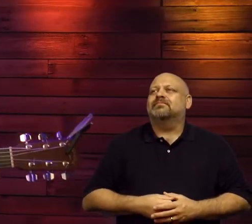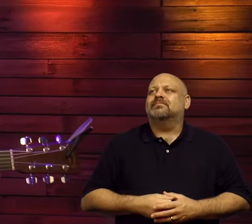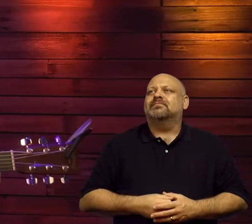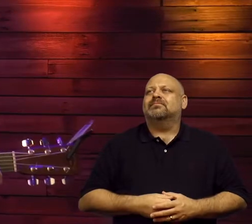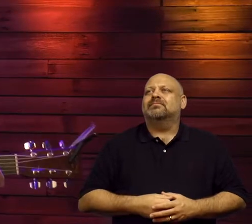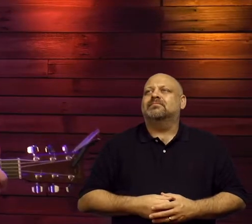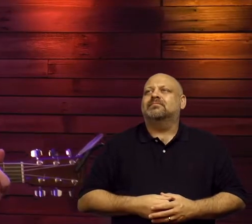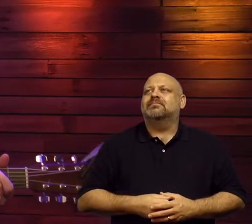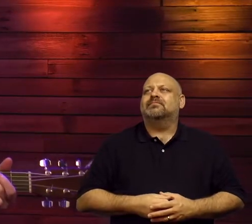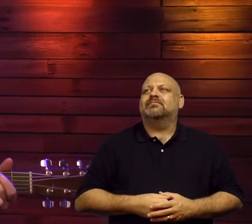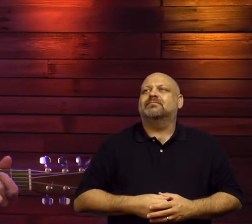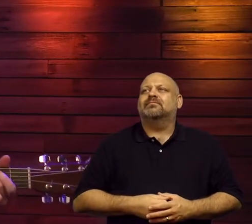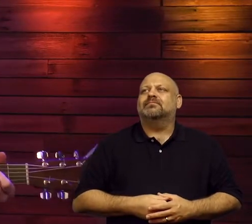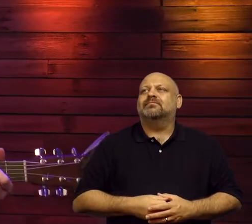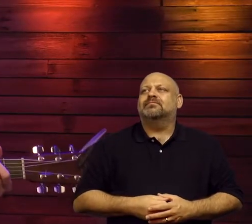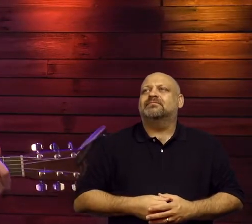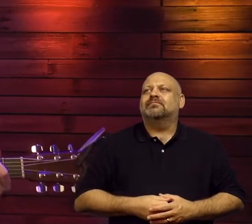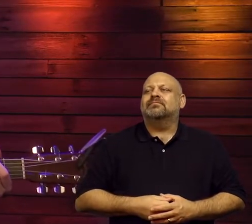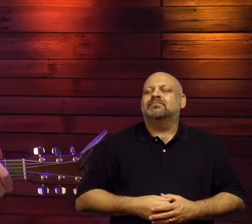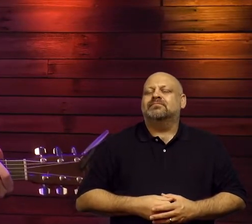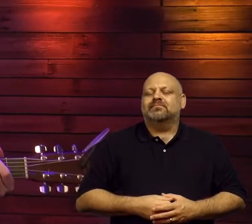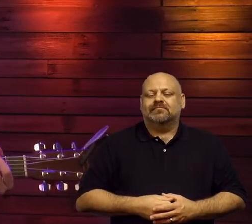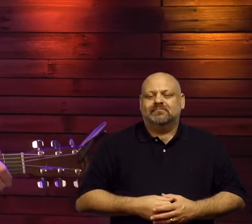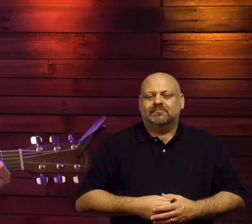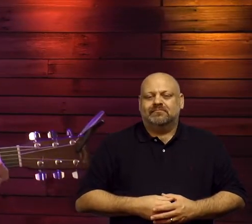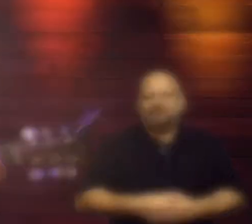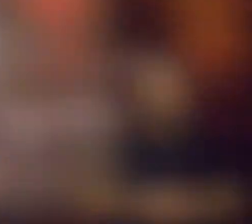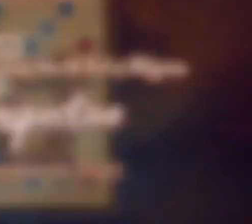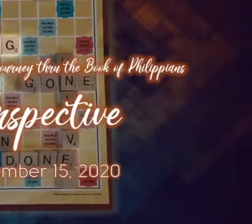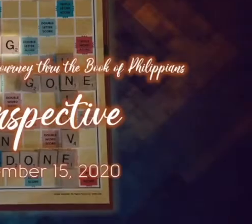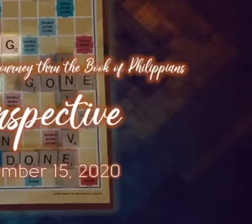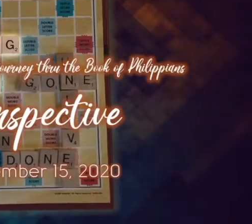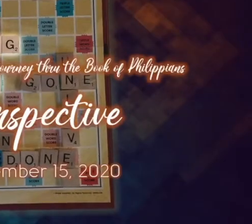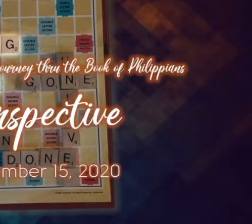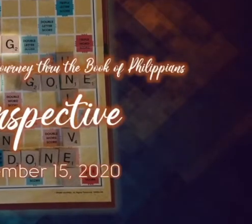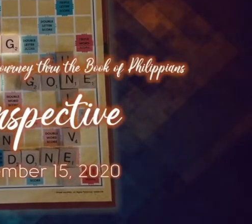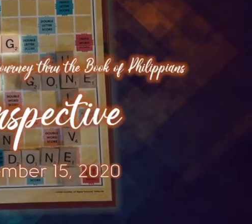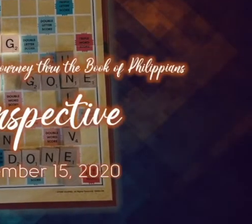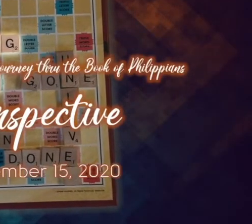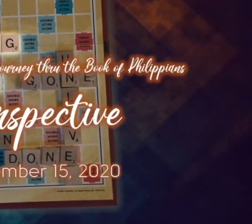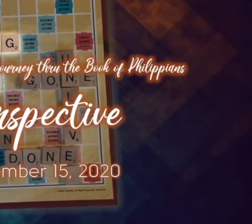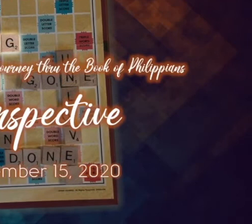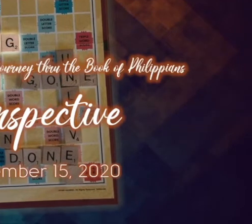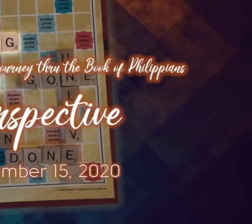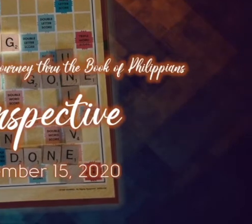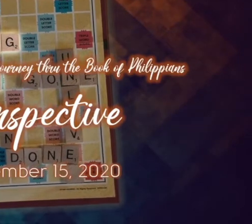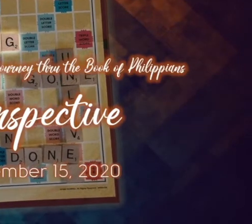Pain away.